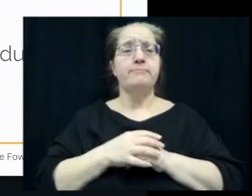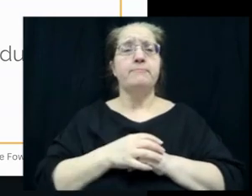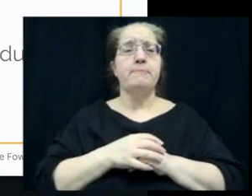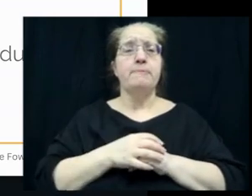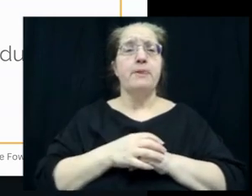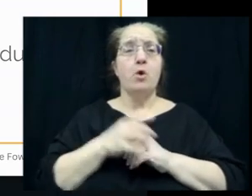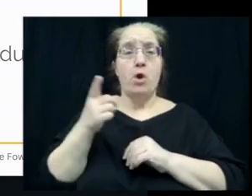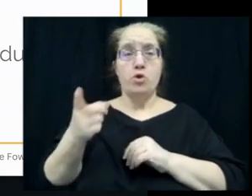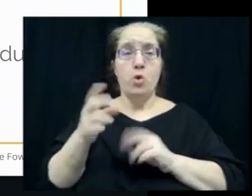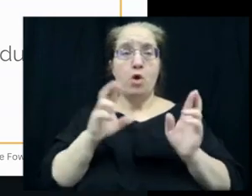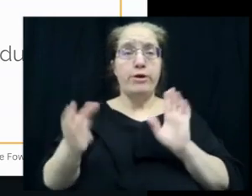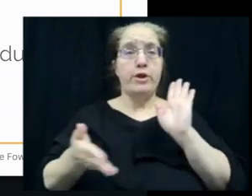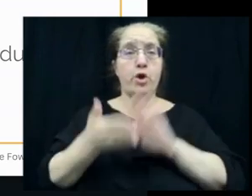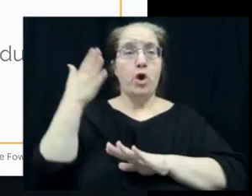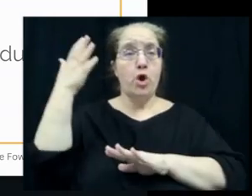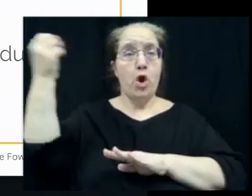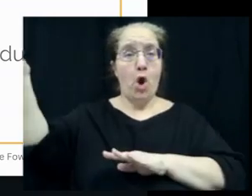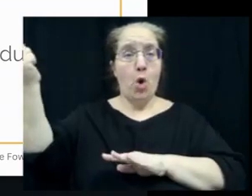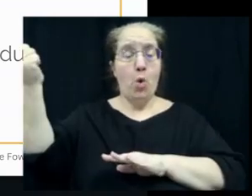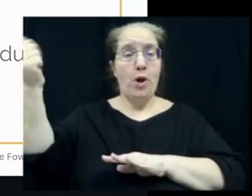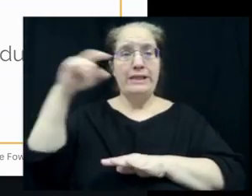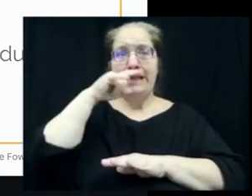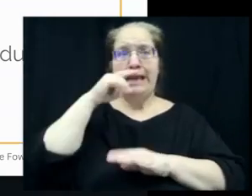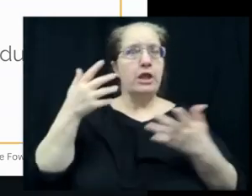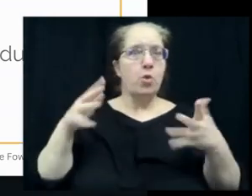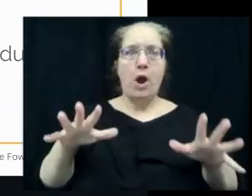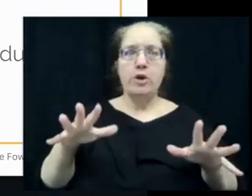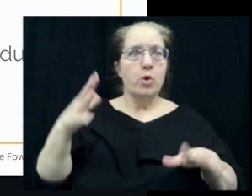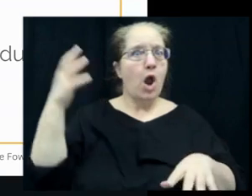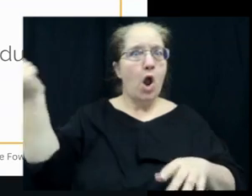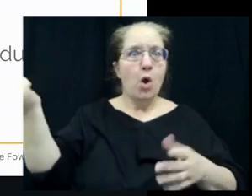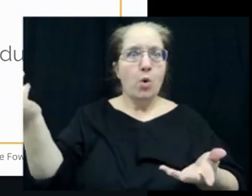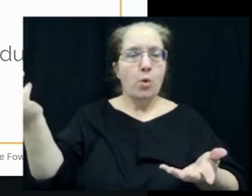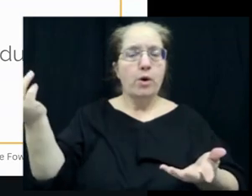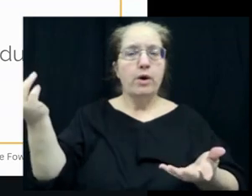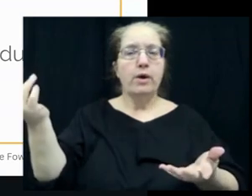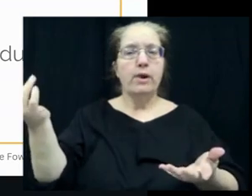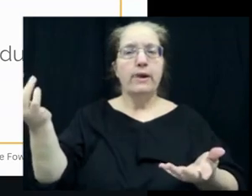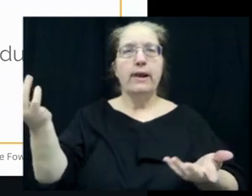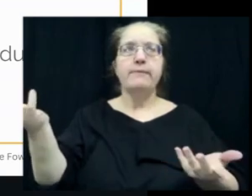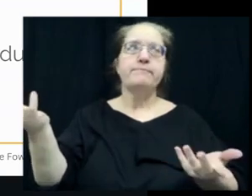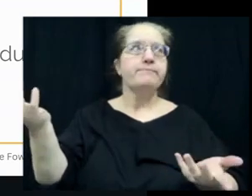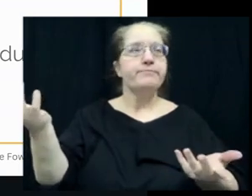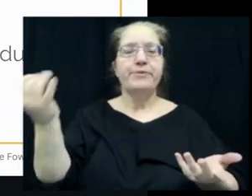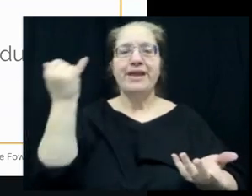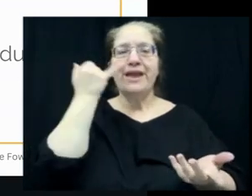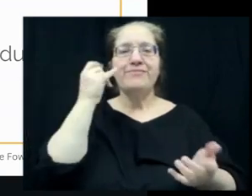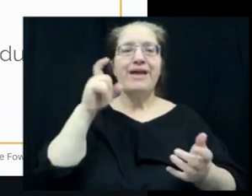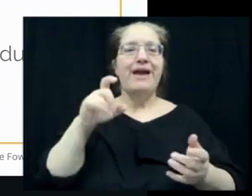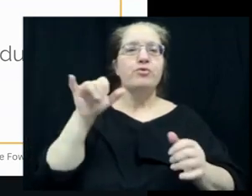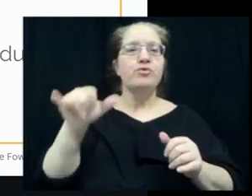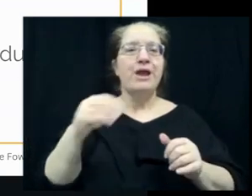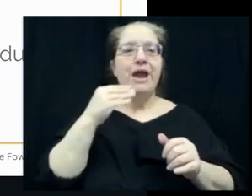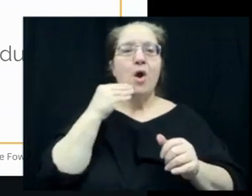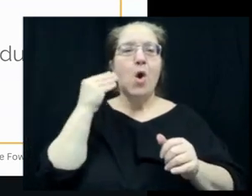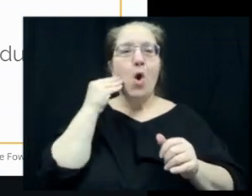you are ready to go out the door and your child is refusing to go, of course, you're like, if they have to stay home, you don't want